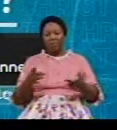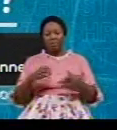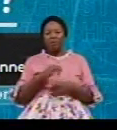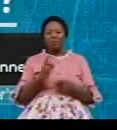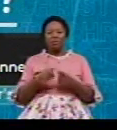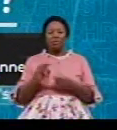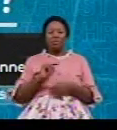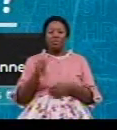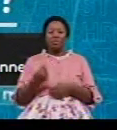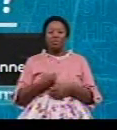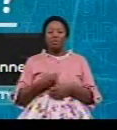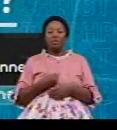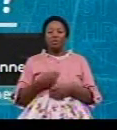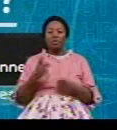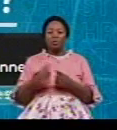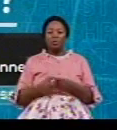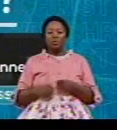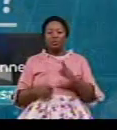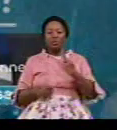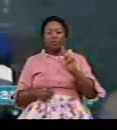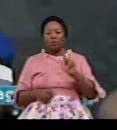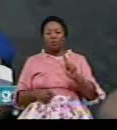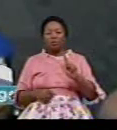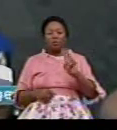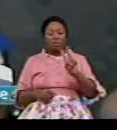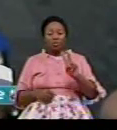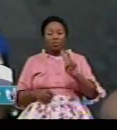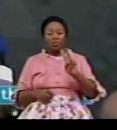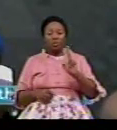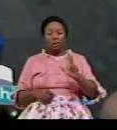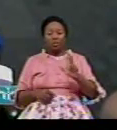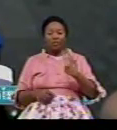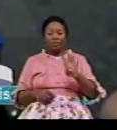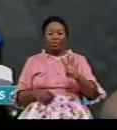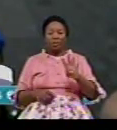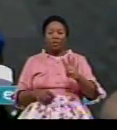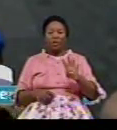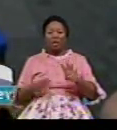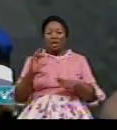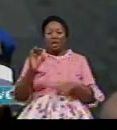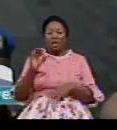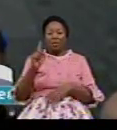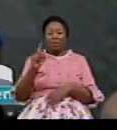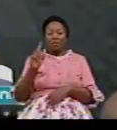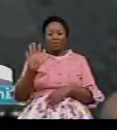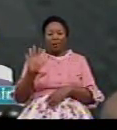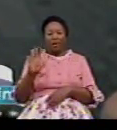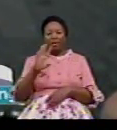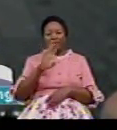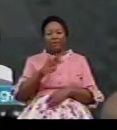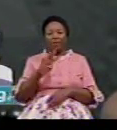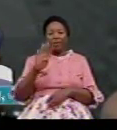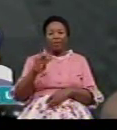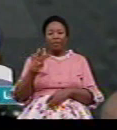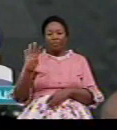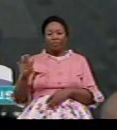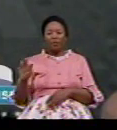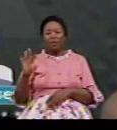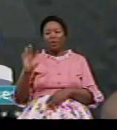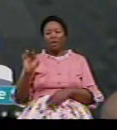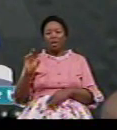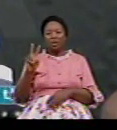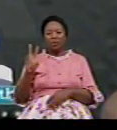Jesus, 234, we be glorified 915, over my problem. 9263. Give